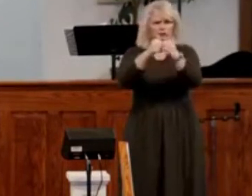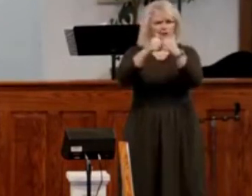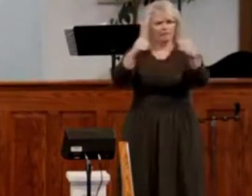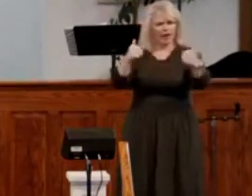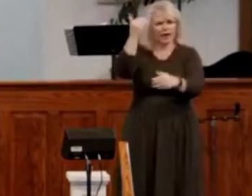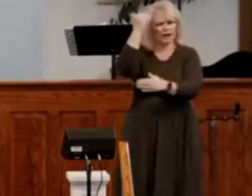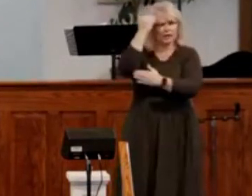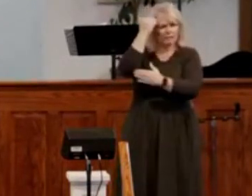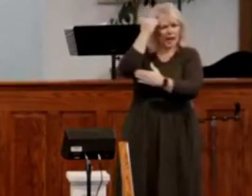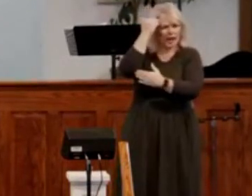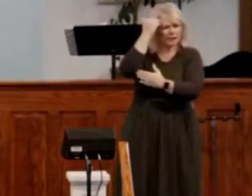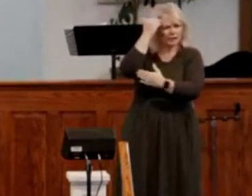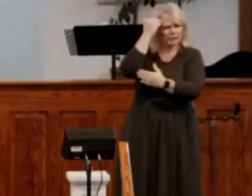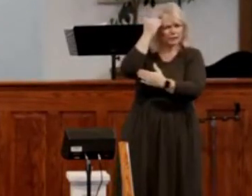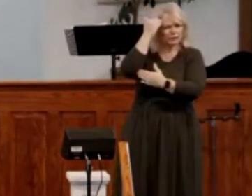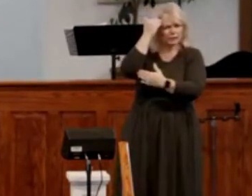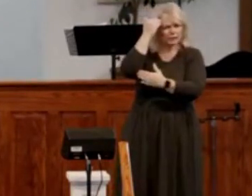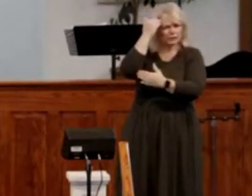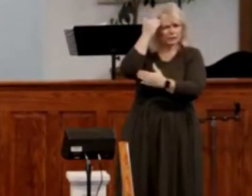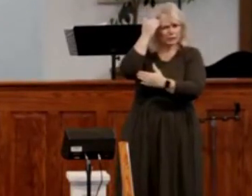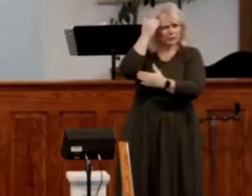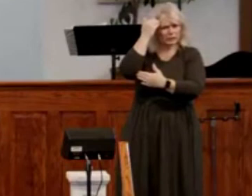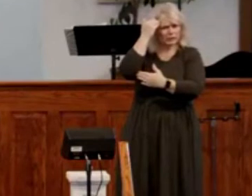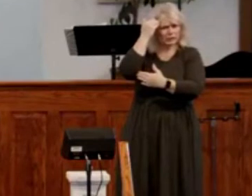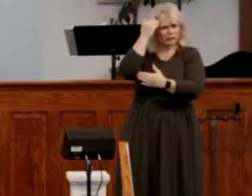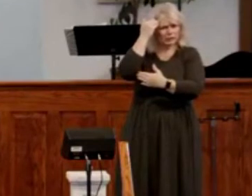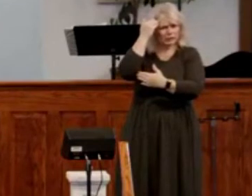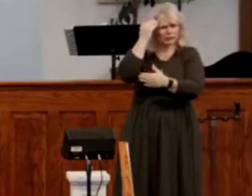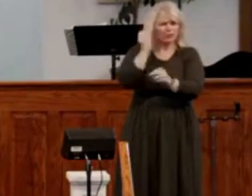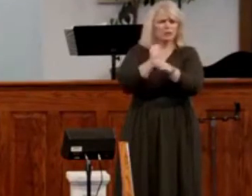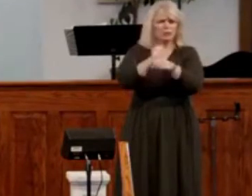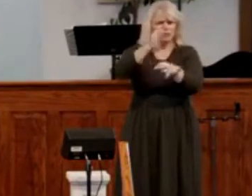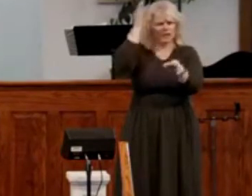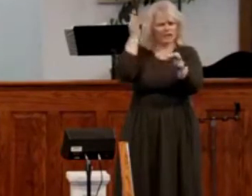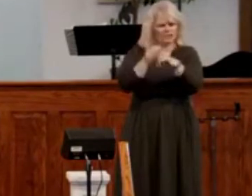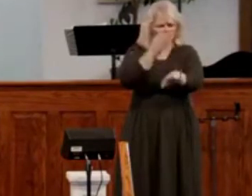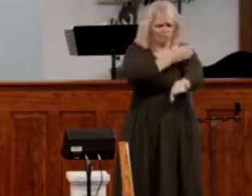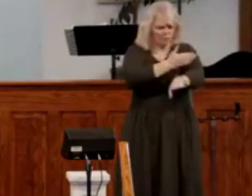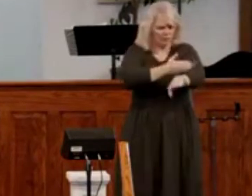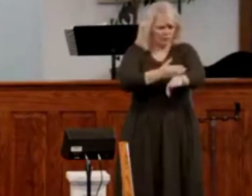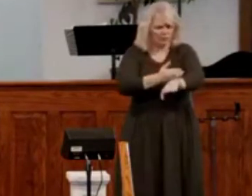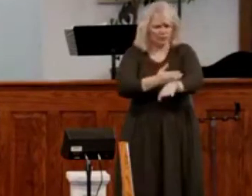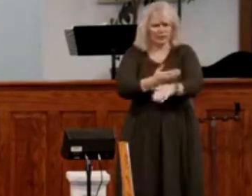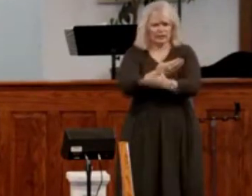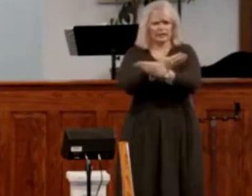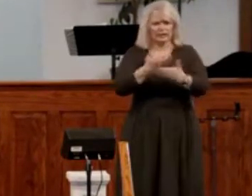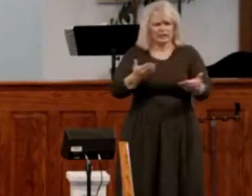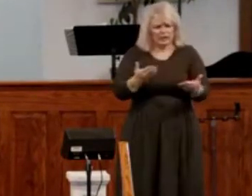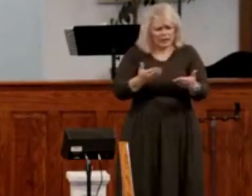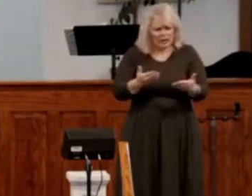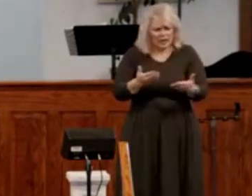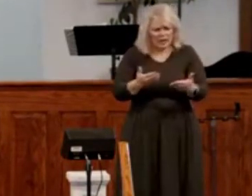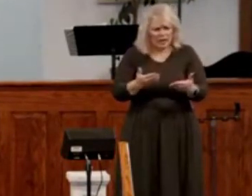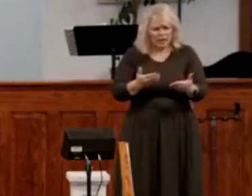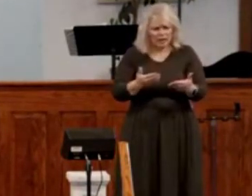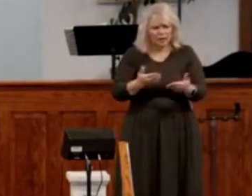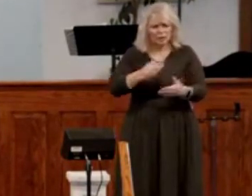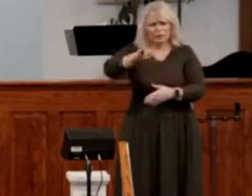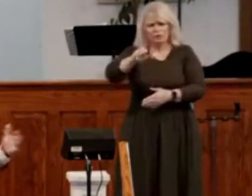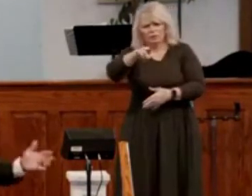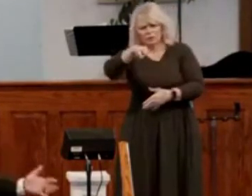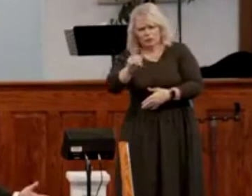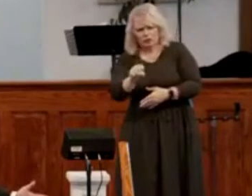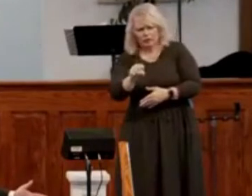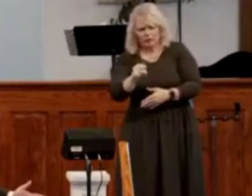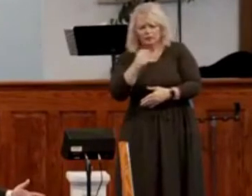mind, and it erodes faith. It's the thing that's prohibited in James chapter 1 when James says that you should pray with faith